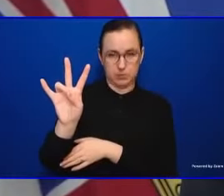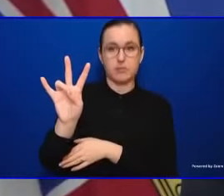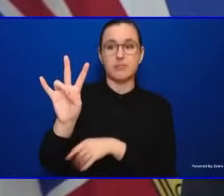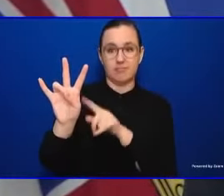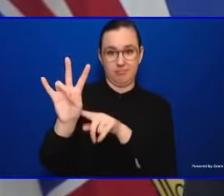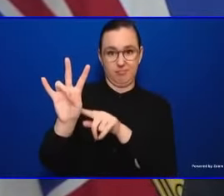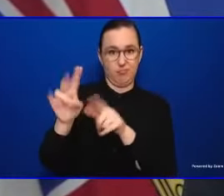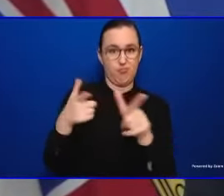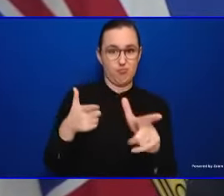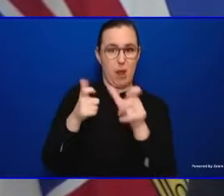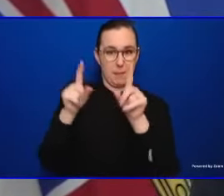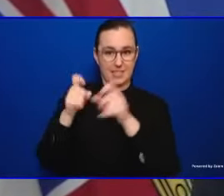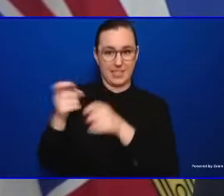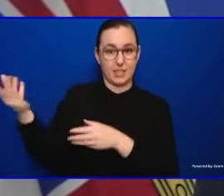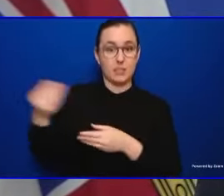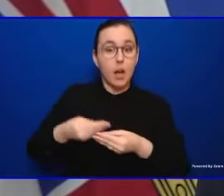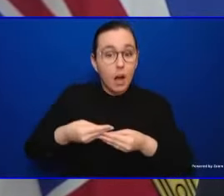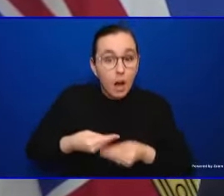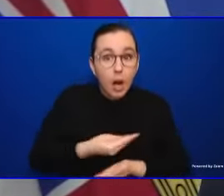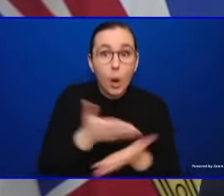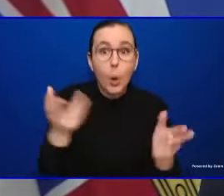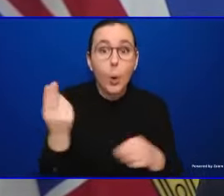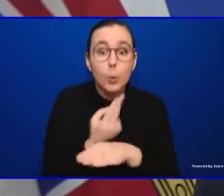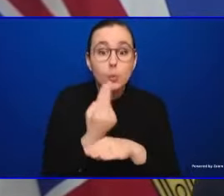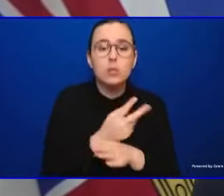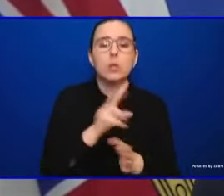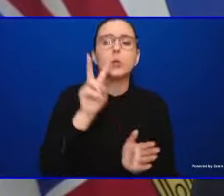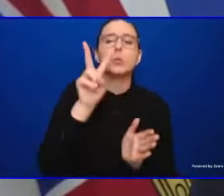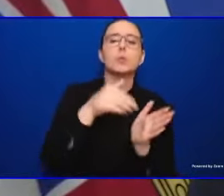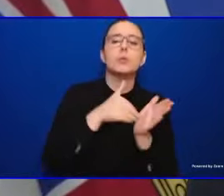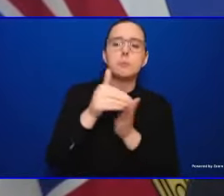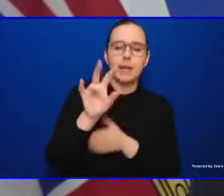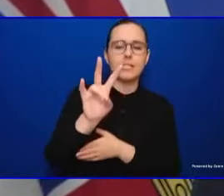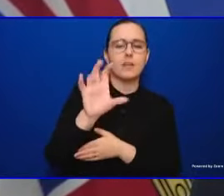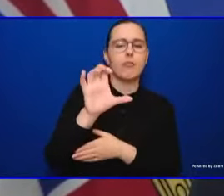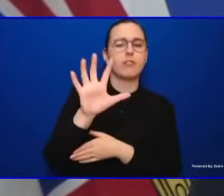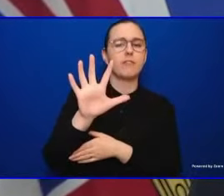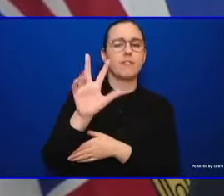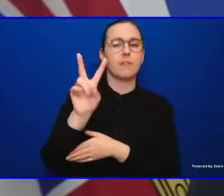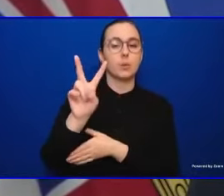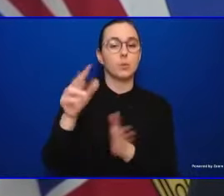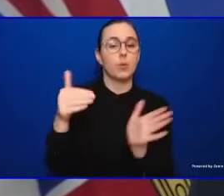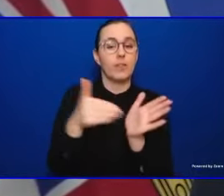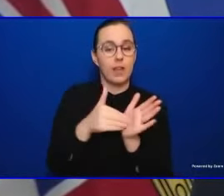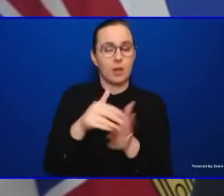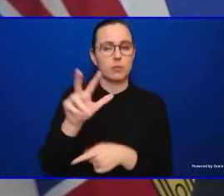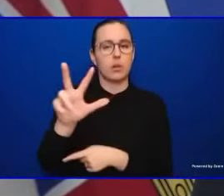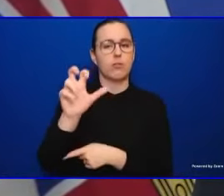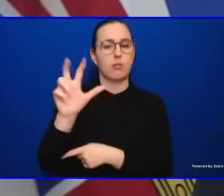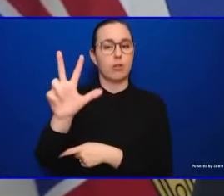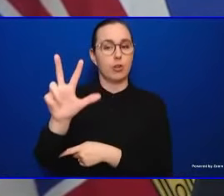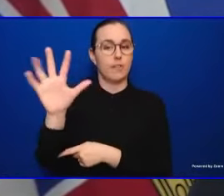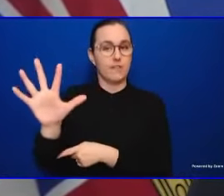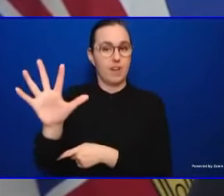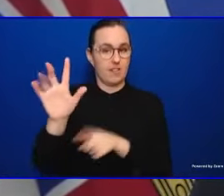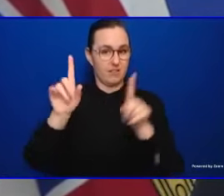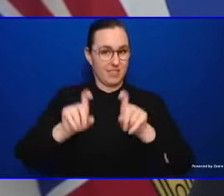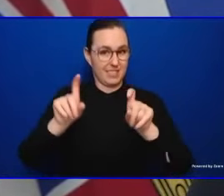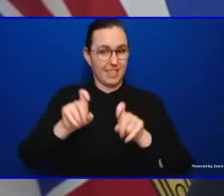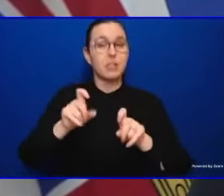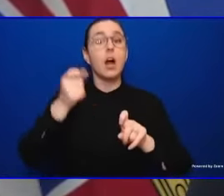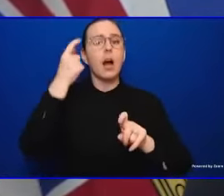2,752,335 of these tests to key strategic areas. Up until December 15th, BC had distributed